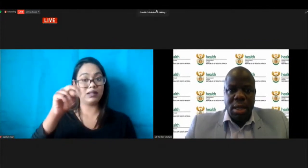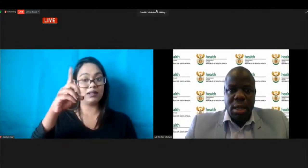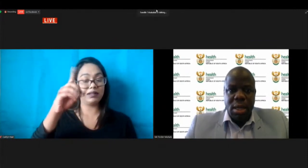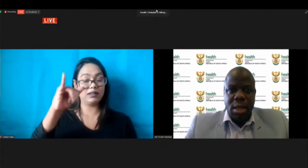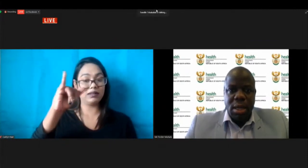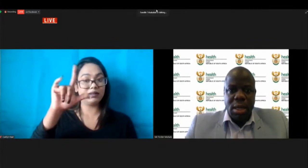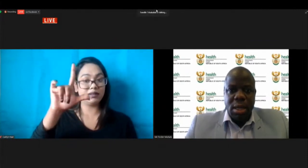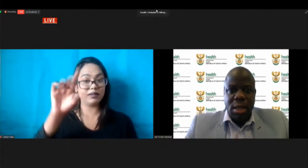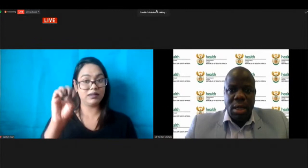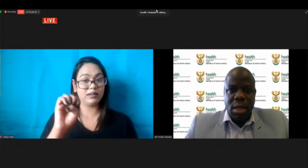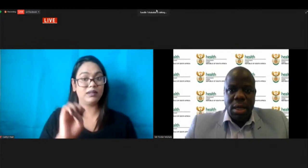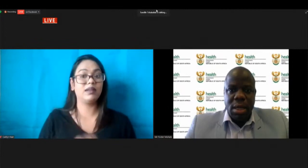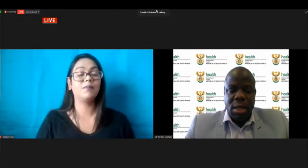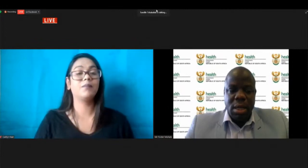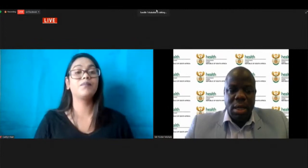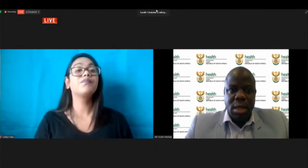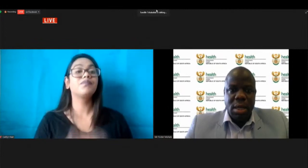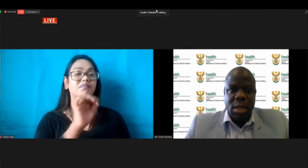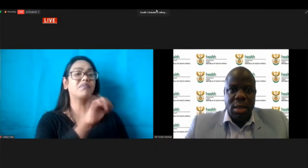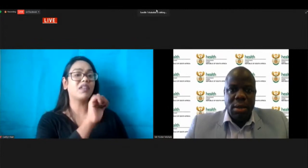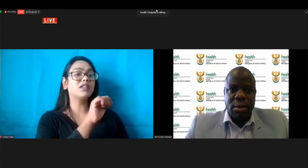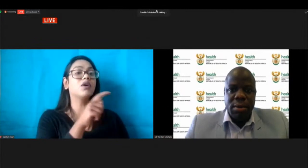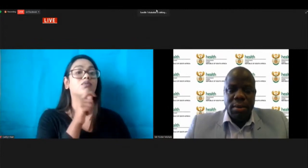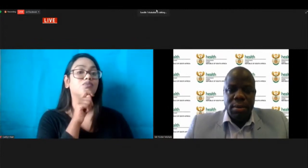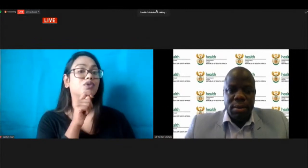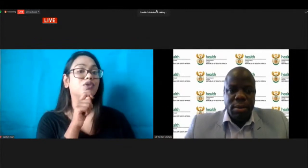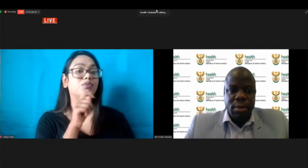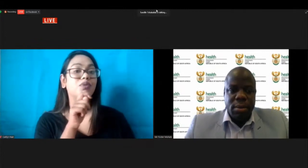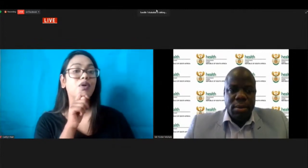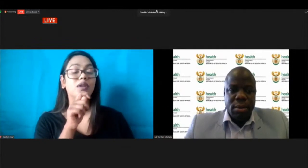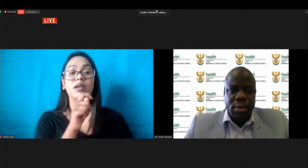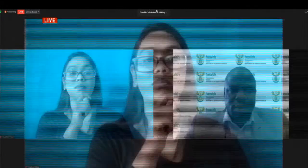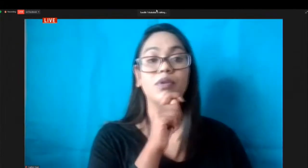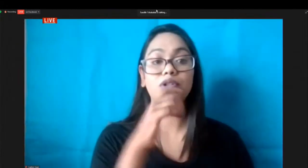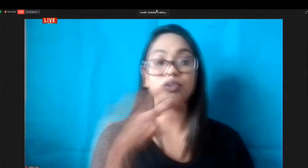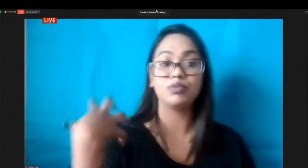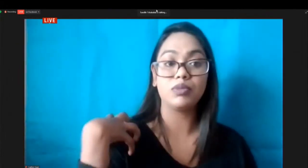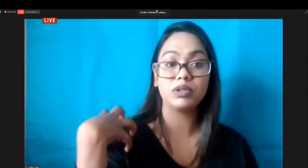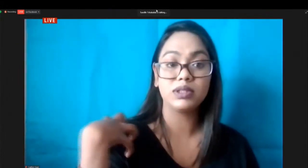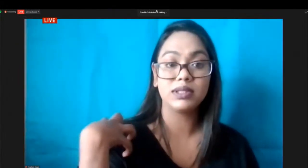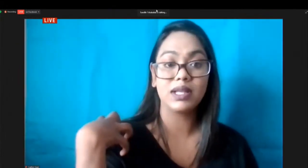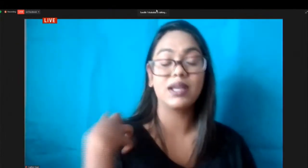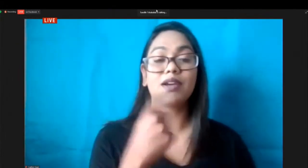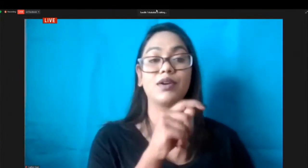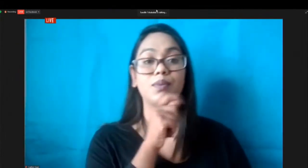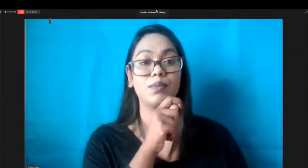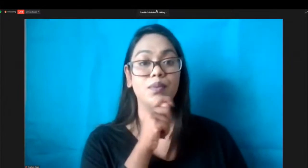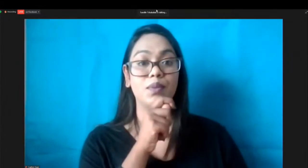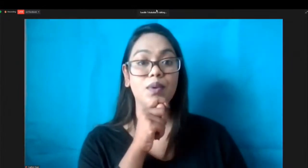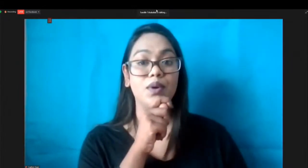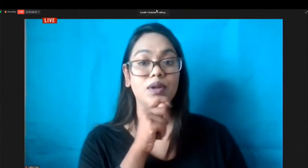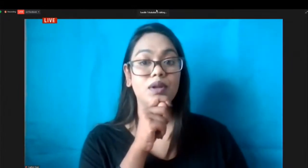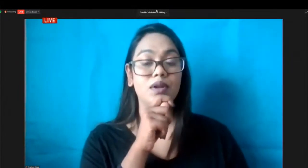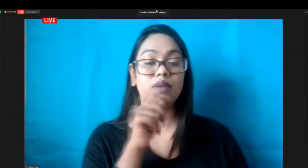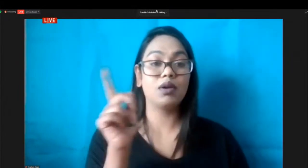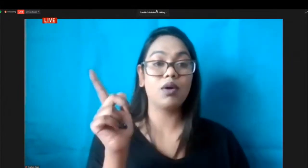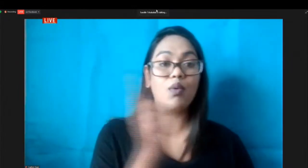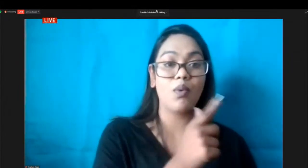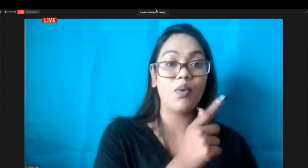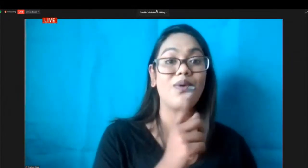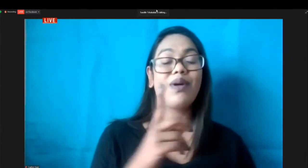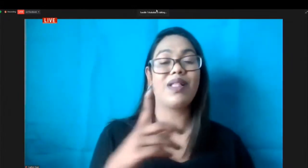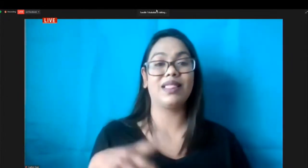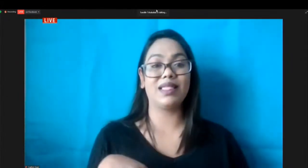Yes, good morning, Foster. Good morning to the Minister. Good morning to the Deputy Minister,